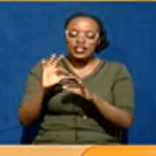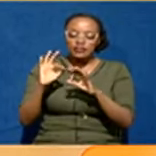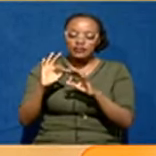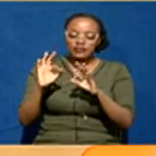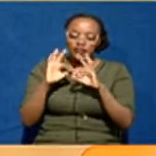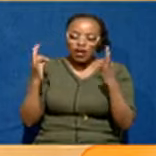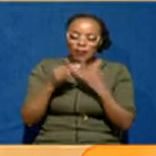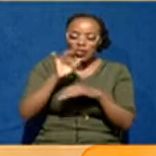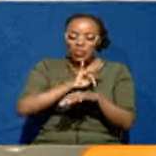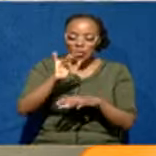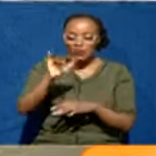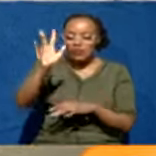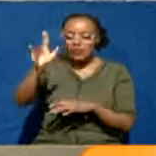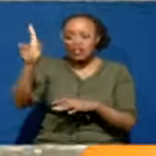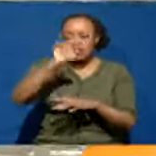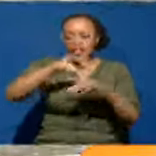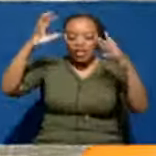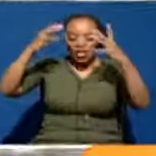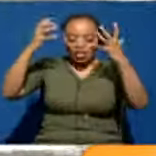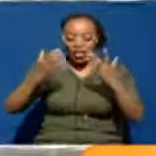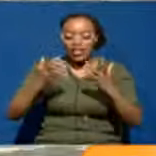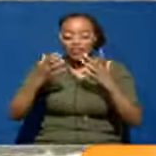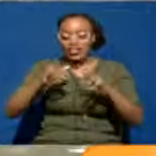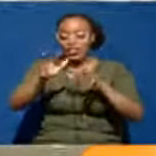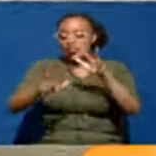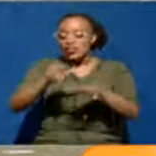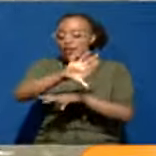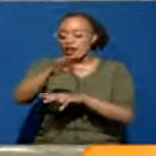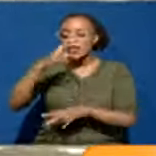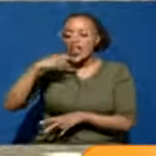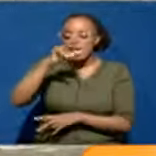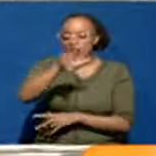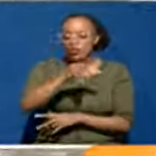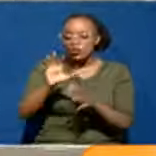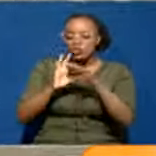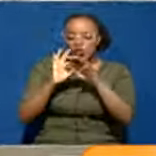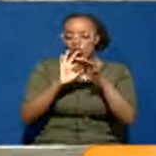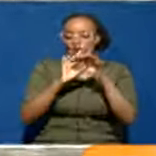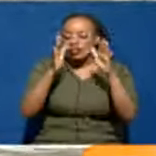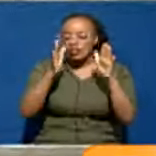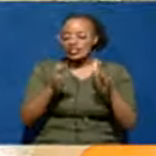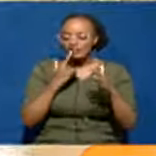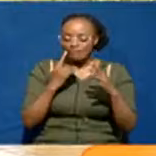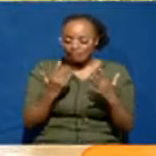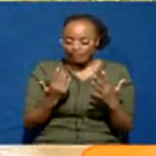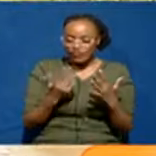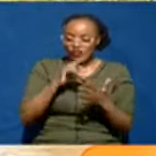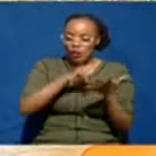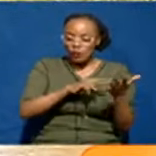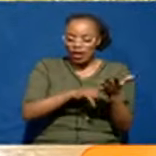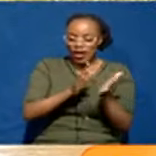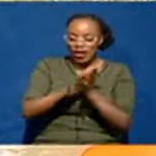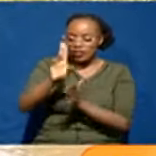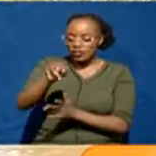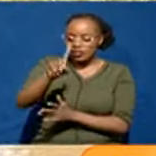been affected by the 3-day torrential rains. Kirinyaga County Red Cross Coordinator Martin Kagunda says Mwea and Ndia